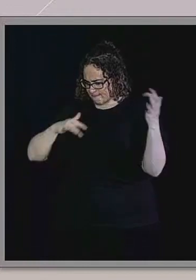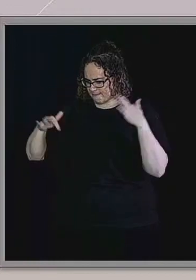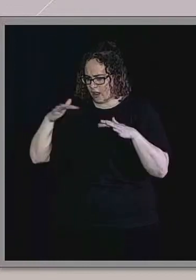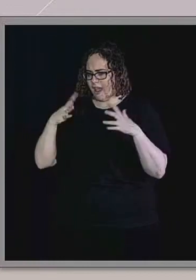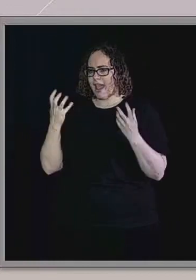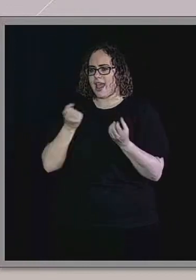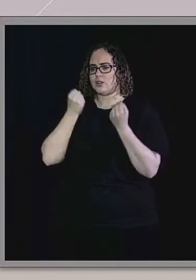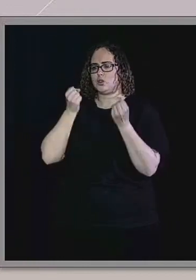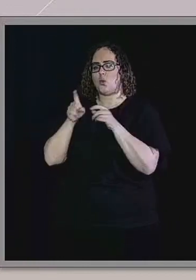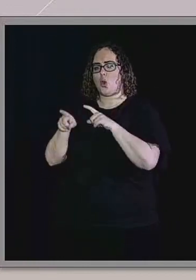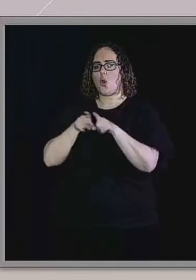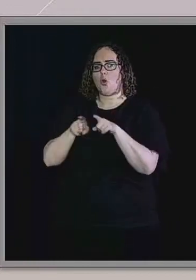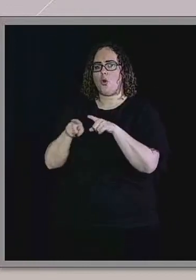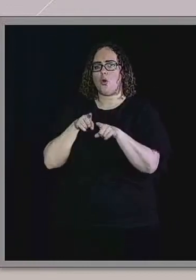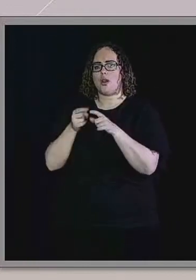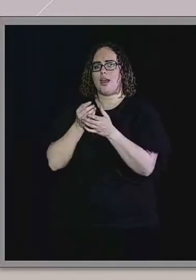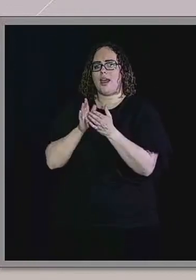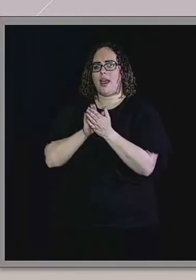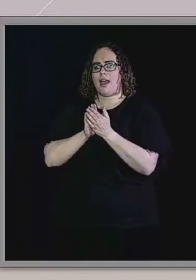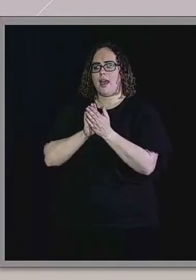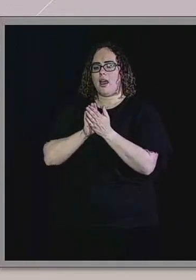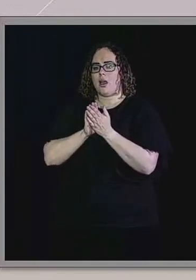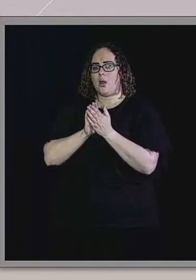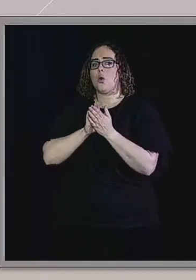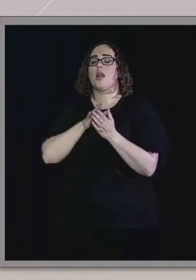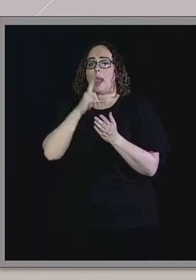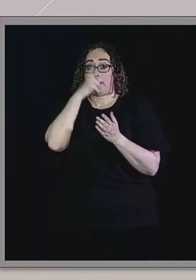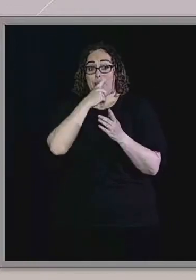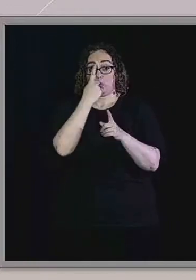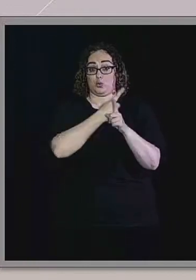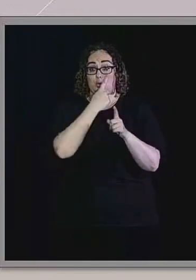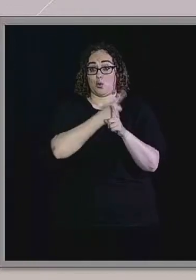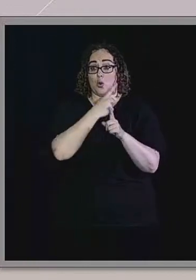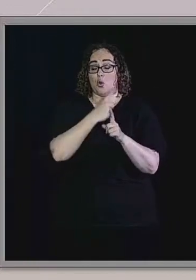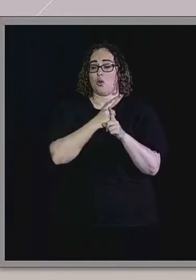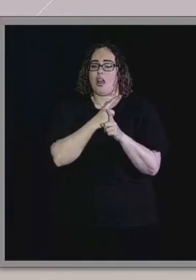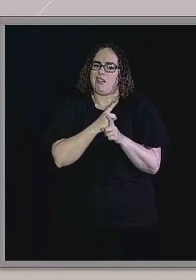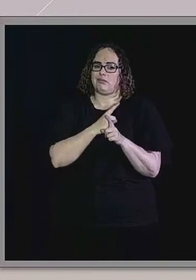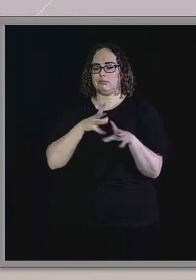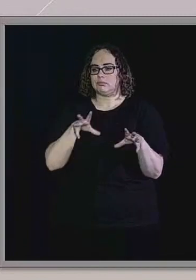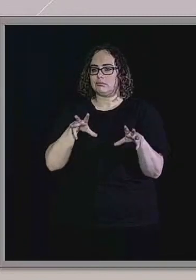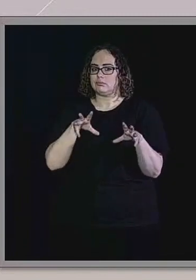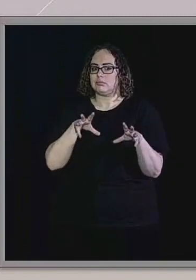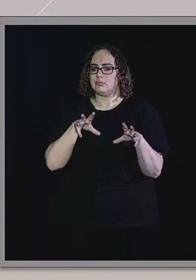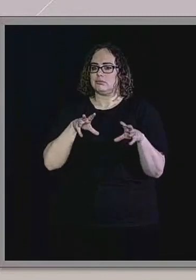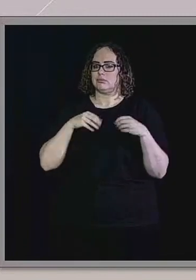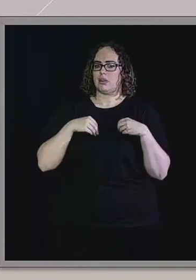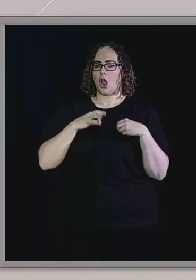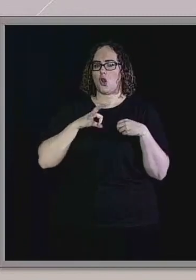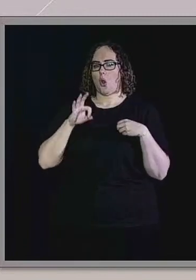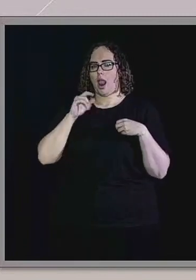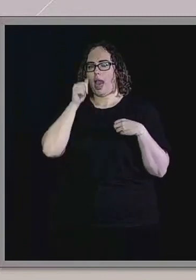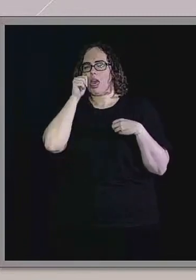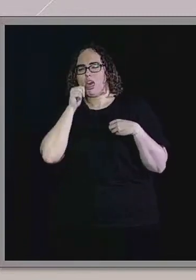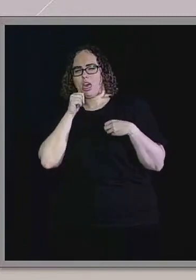I've learned how to take people face value and respect what they say. And in our culture, if you didn't do that, then you walk around with a spear in your